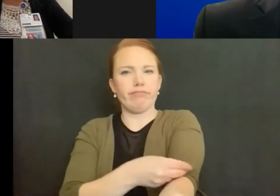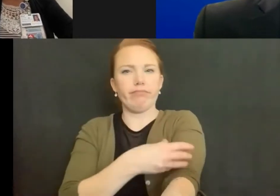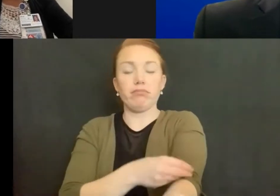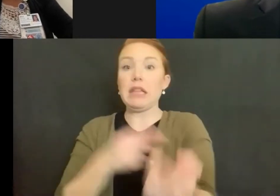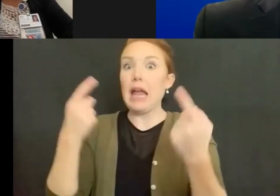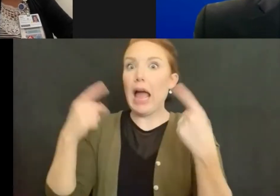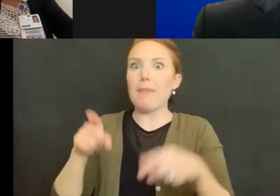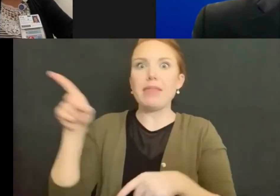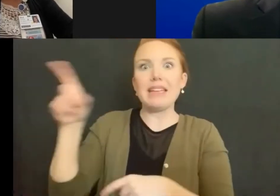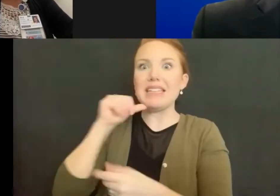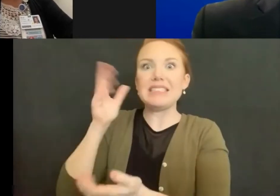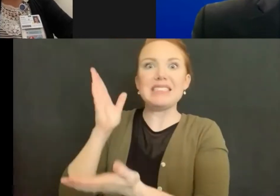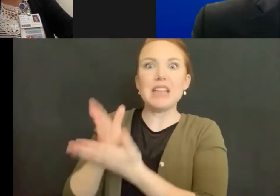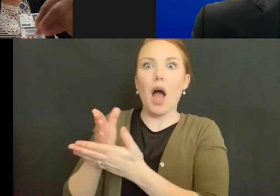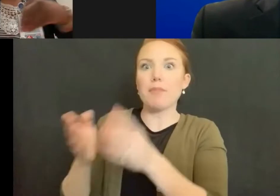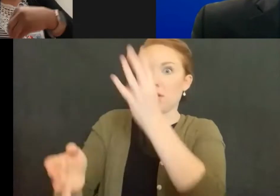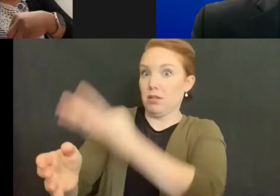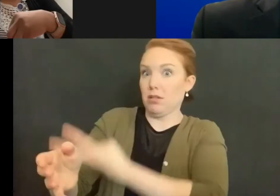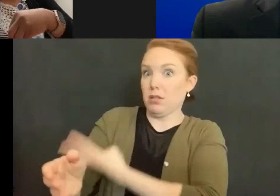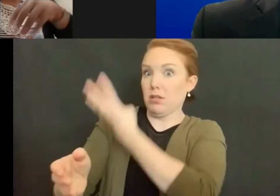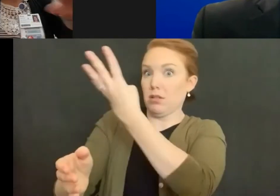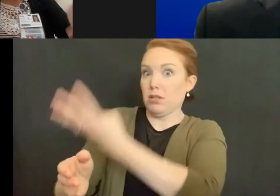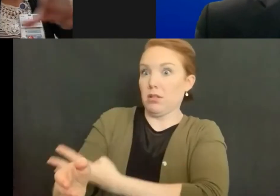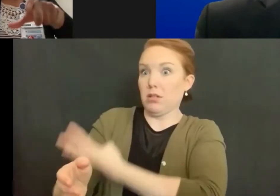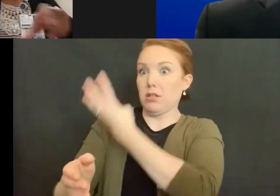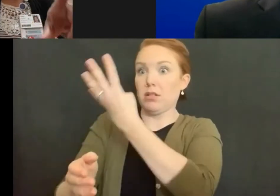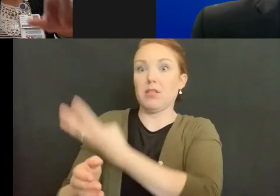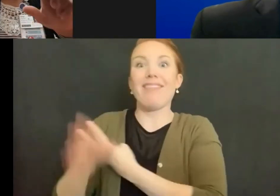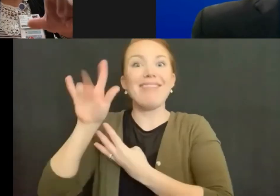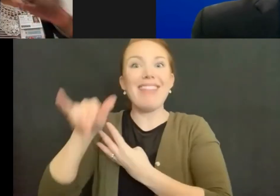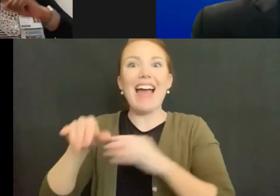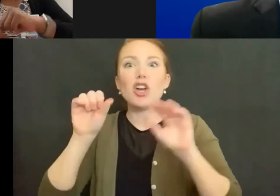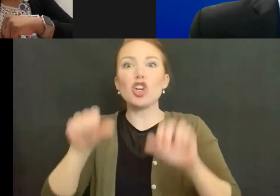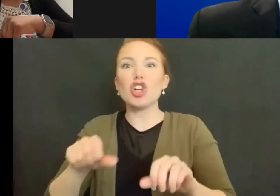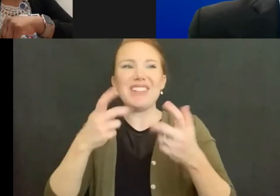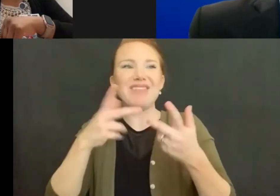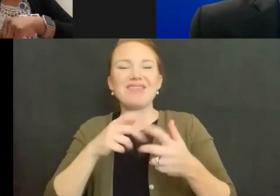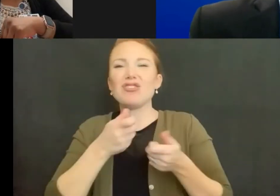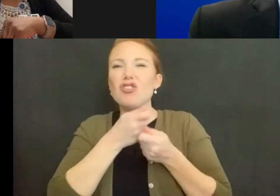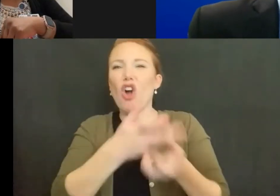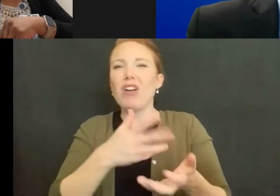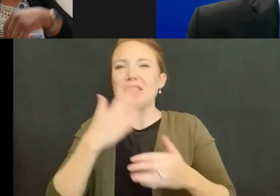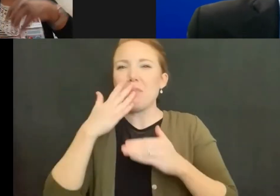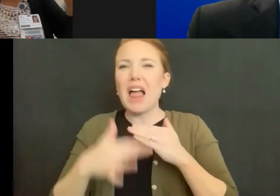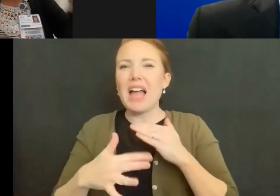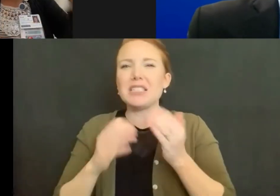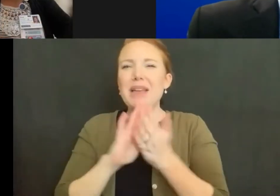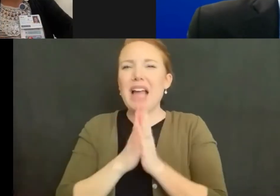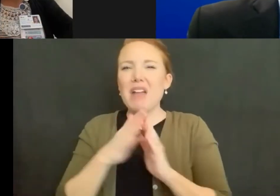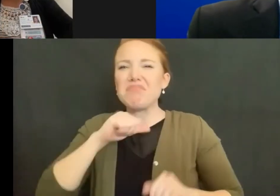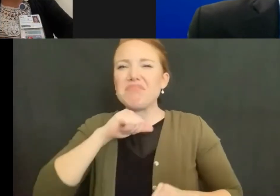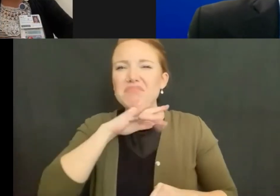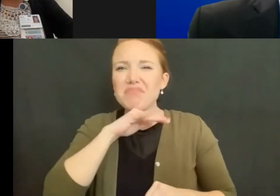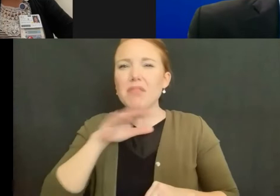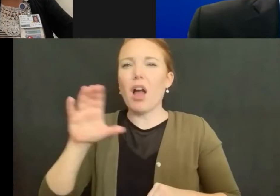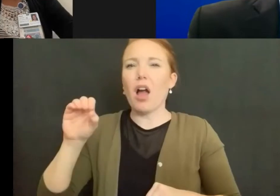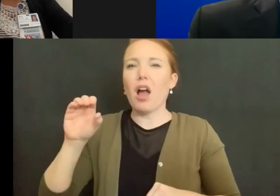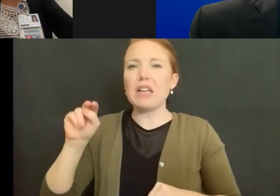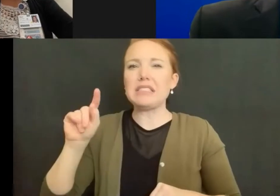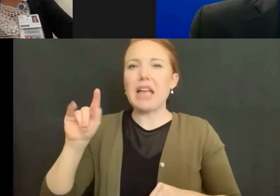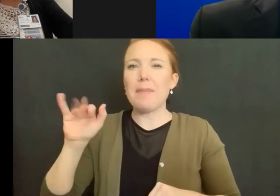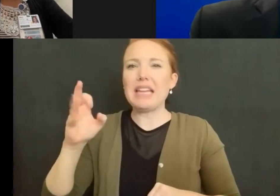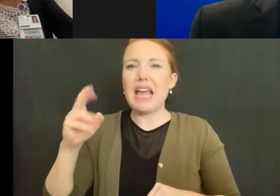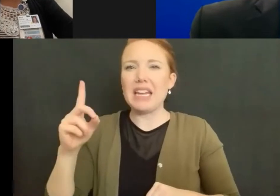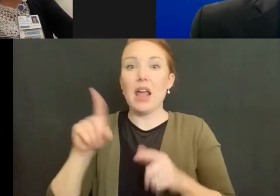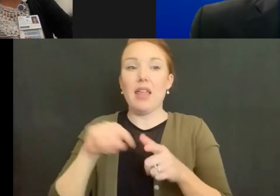and they draw the blood, that will contaminate the blood, that will contaminate the tube. And when I put it on my